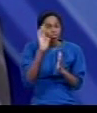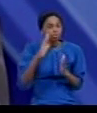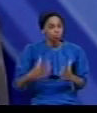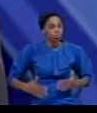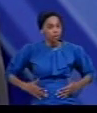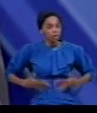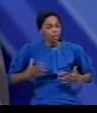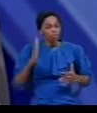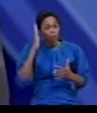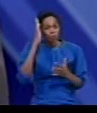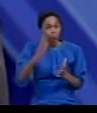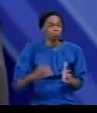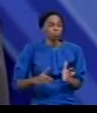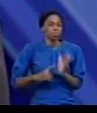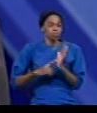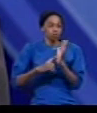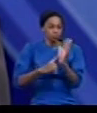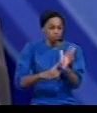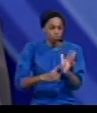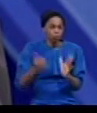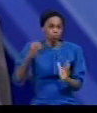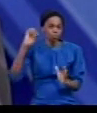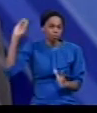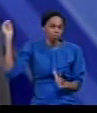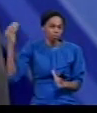will manifest the grace of God.